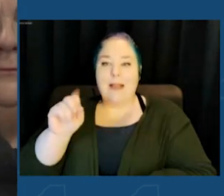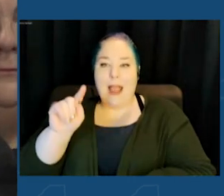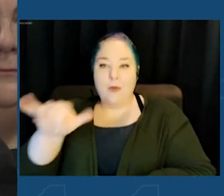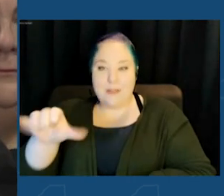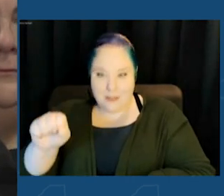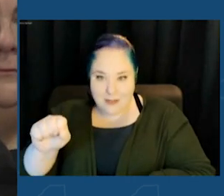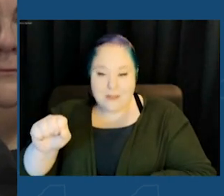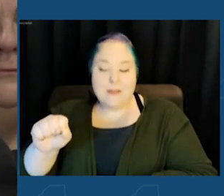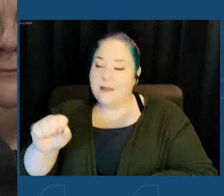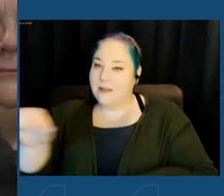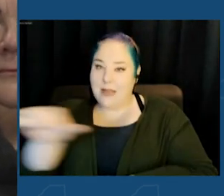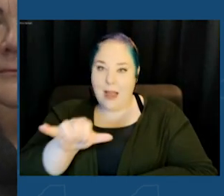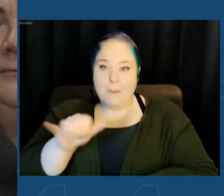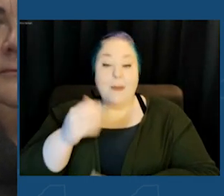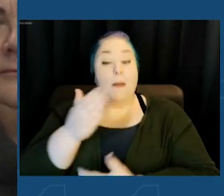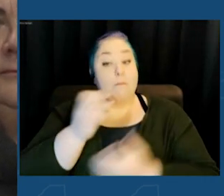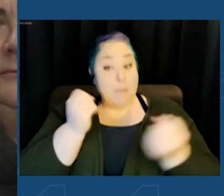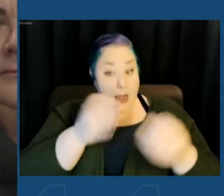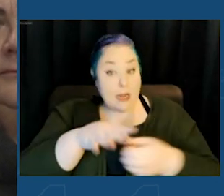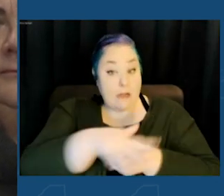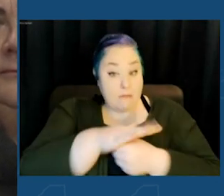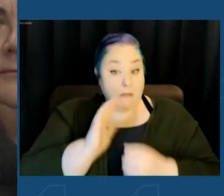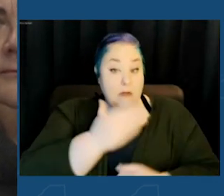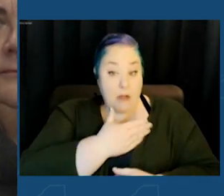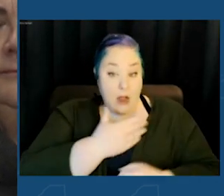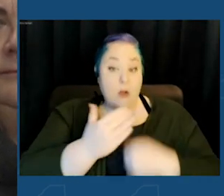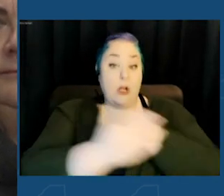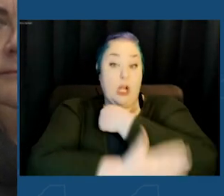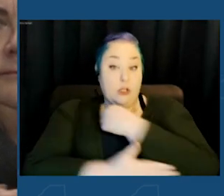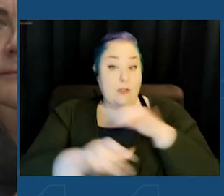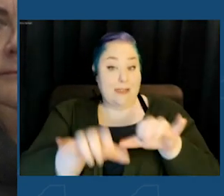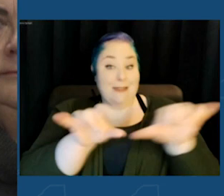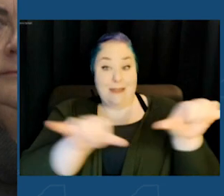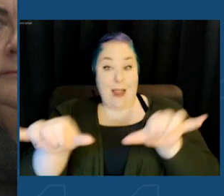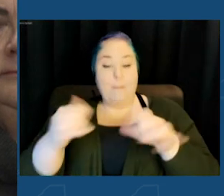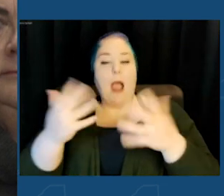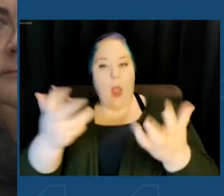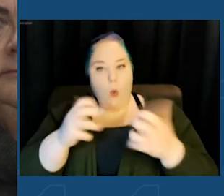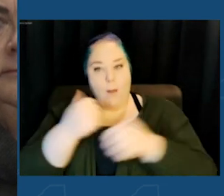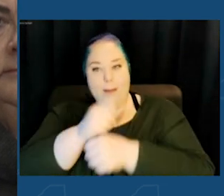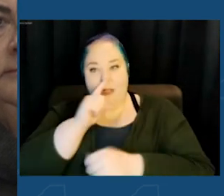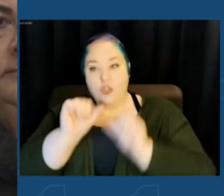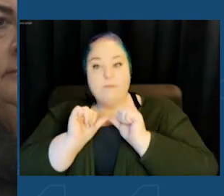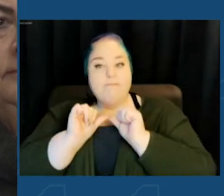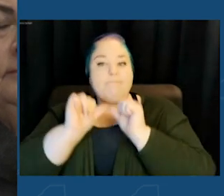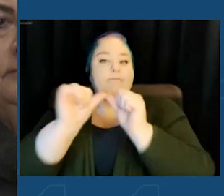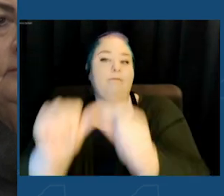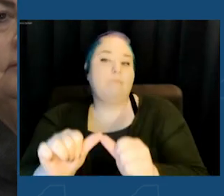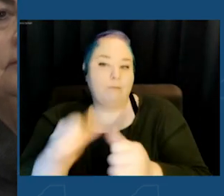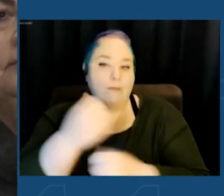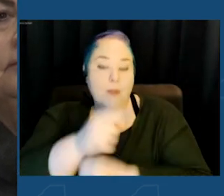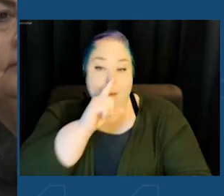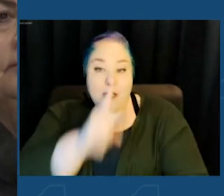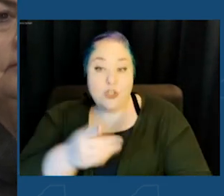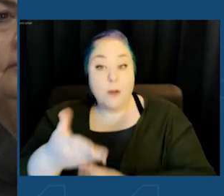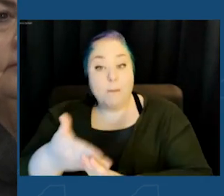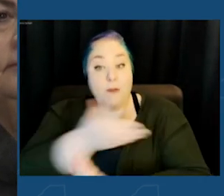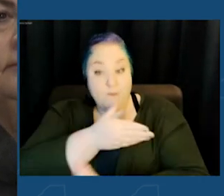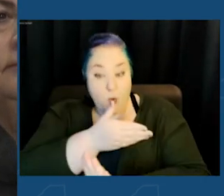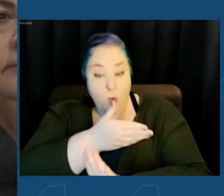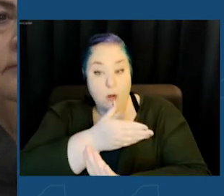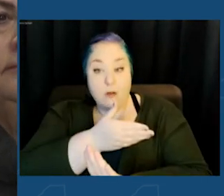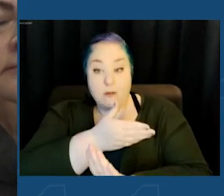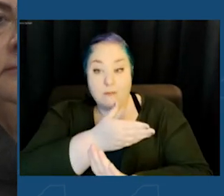couple of weeks a couple months had expired I wanted to make sure that we had a long ramp to make sure that before it's suspended or